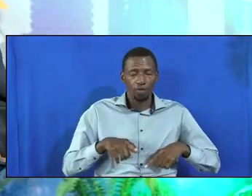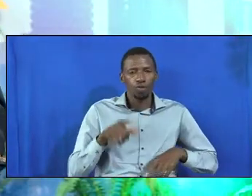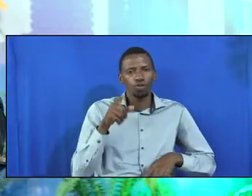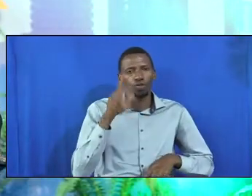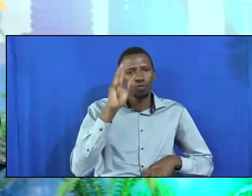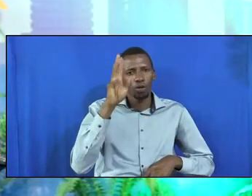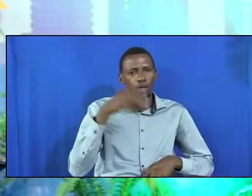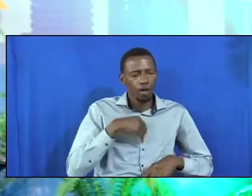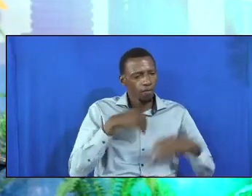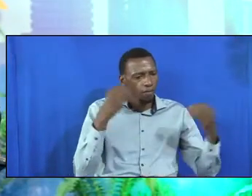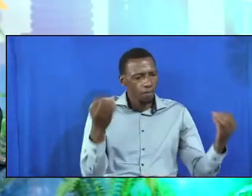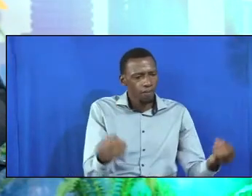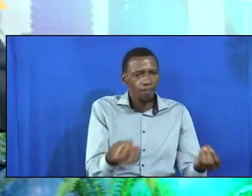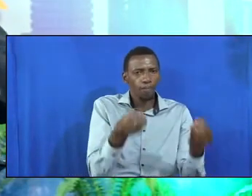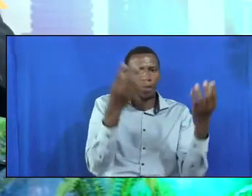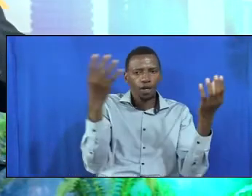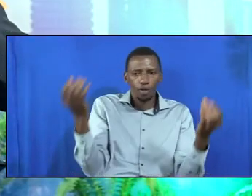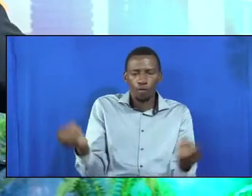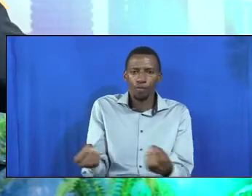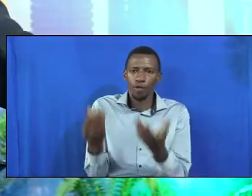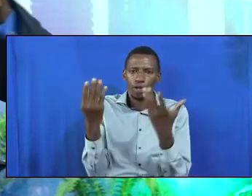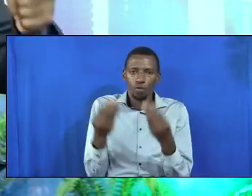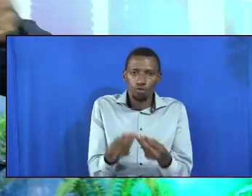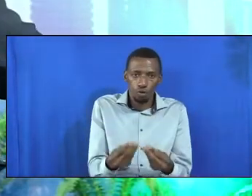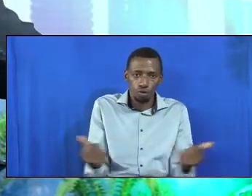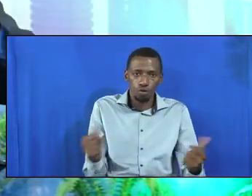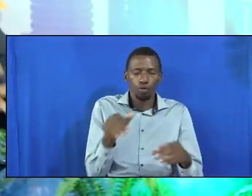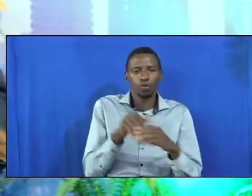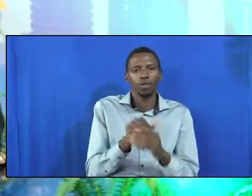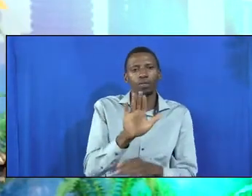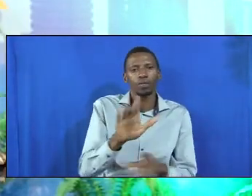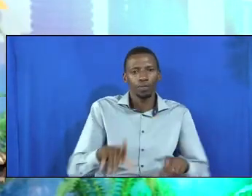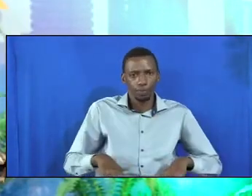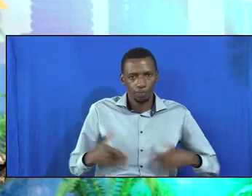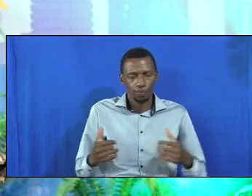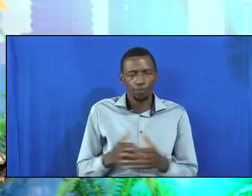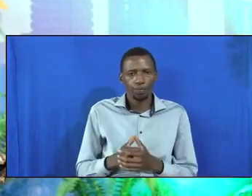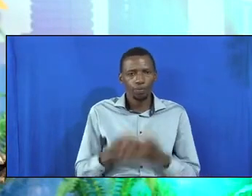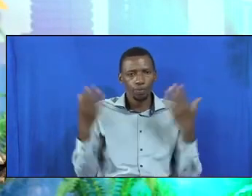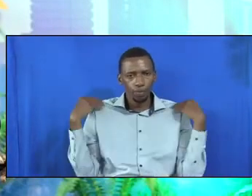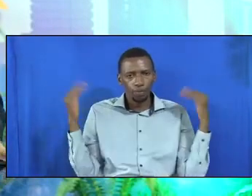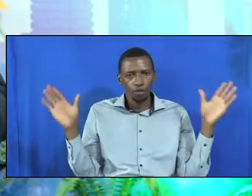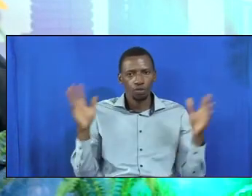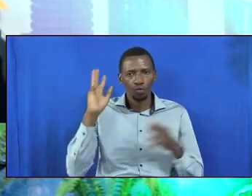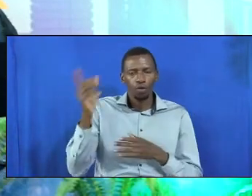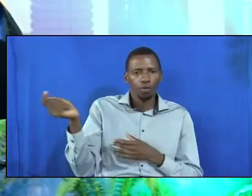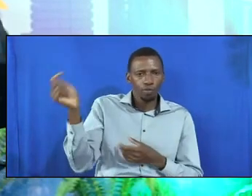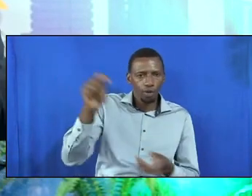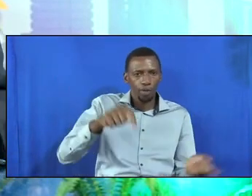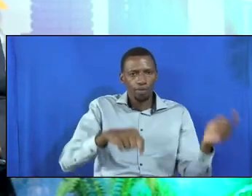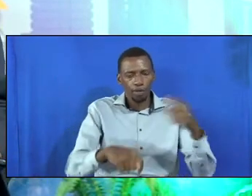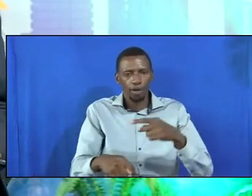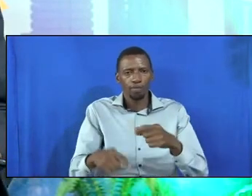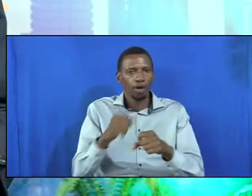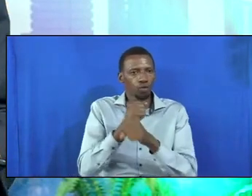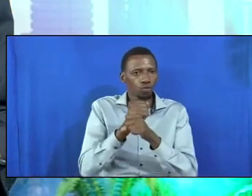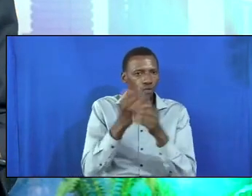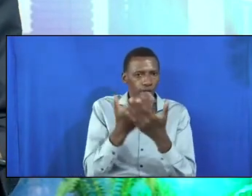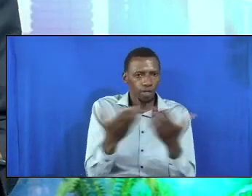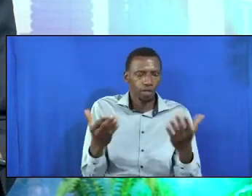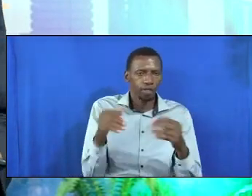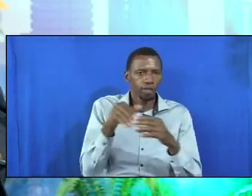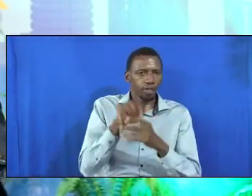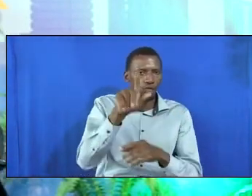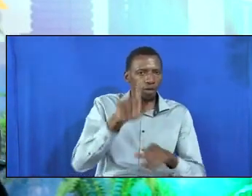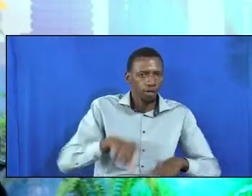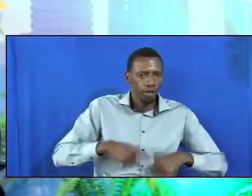in your life. Angels will come and do things in your life till you'll come to think that it's